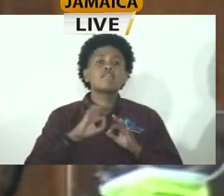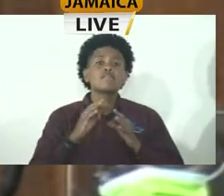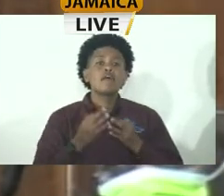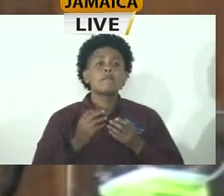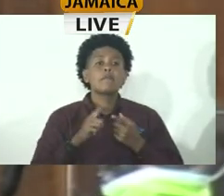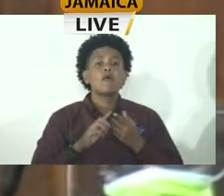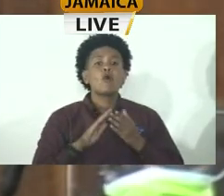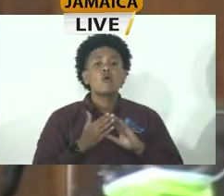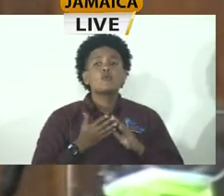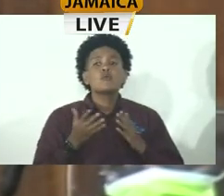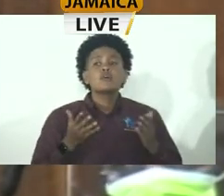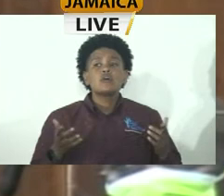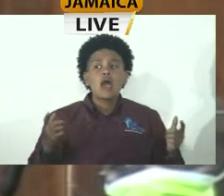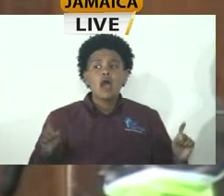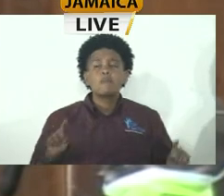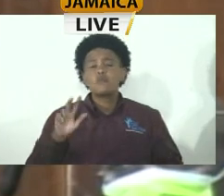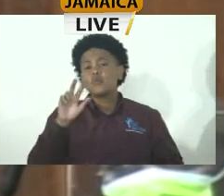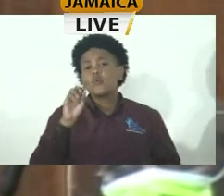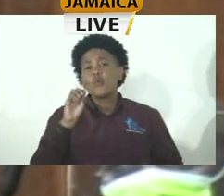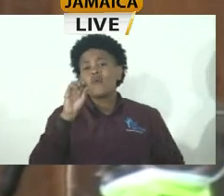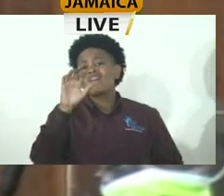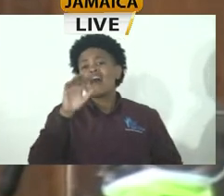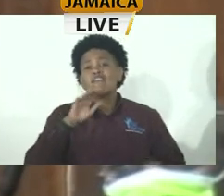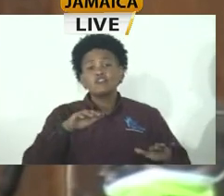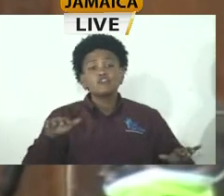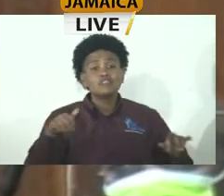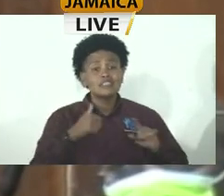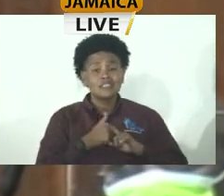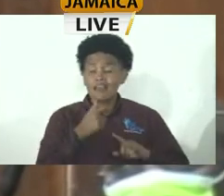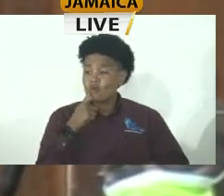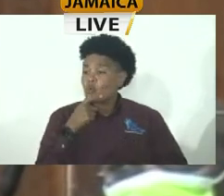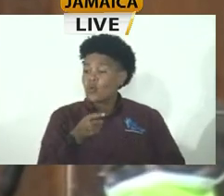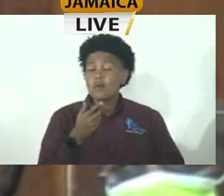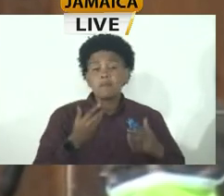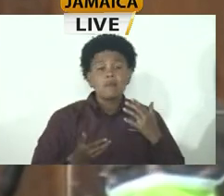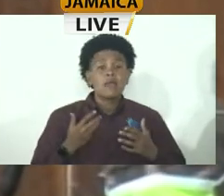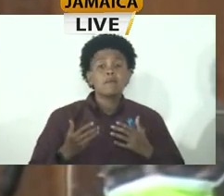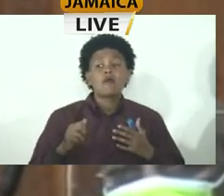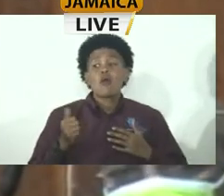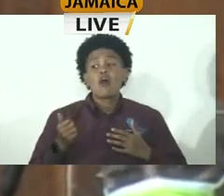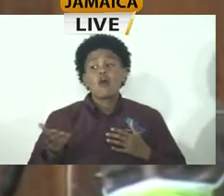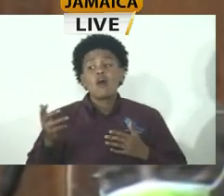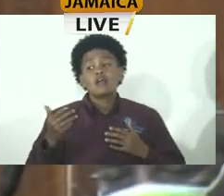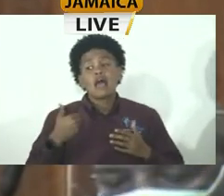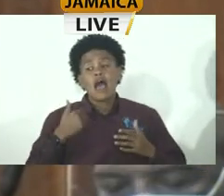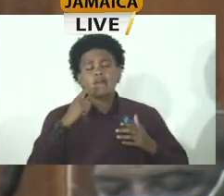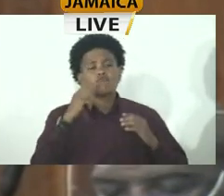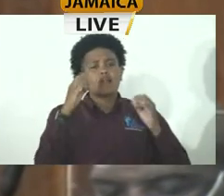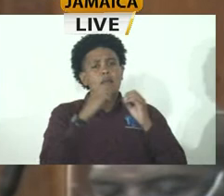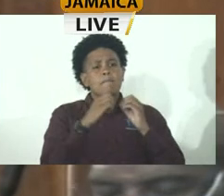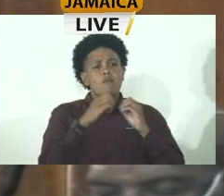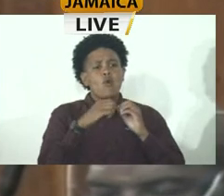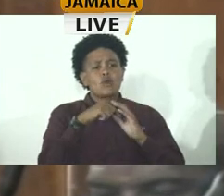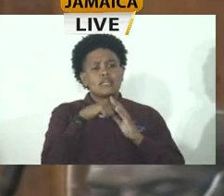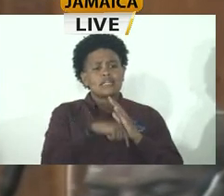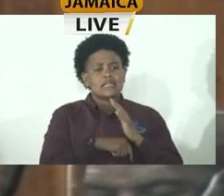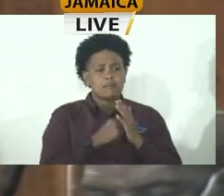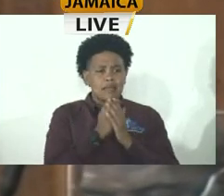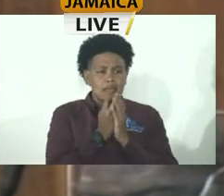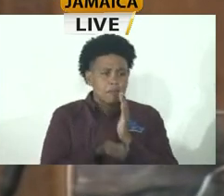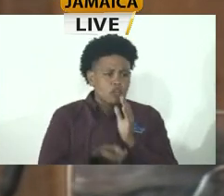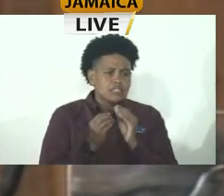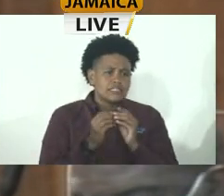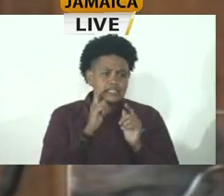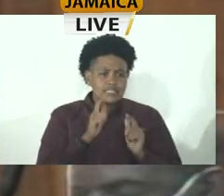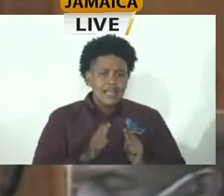communities 305 children madam speaker who might otherwise have become more deeply immersed into a